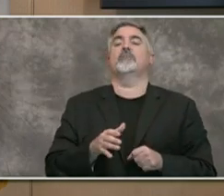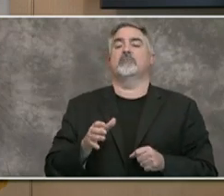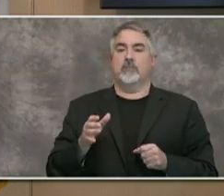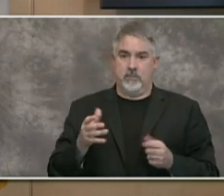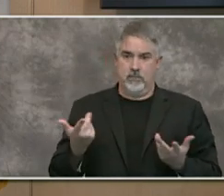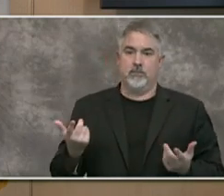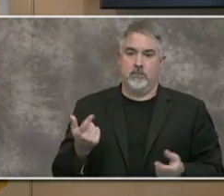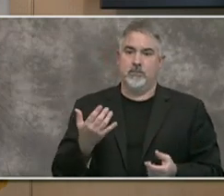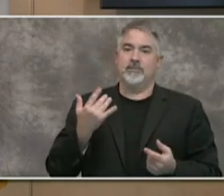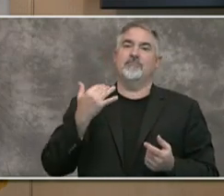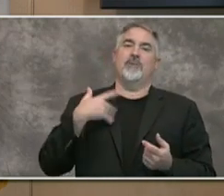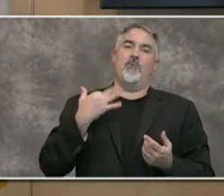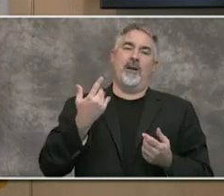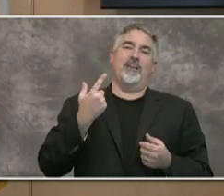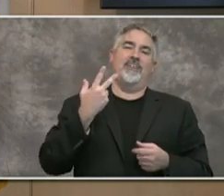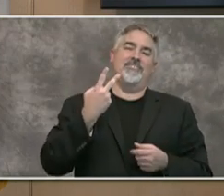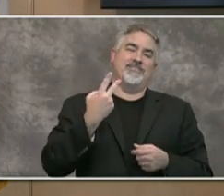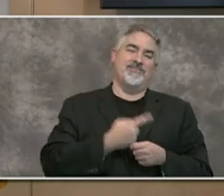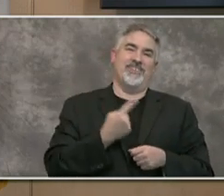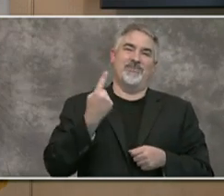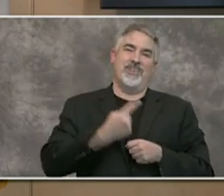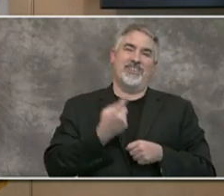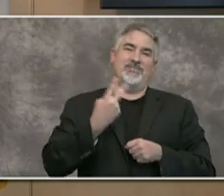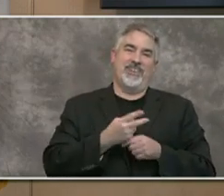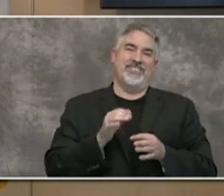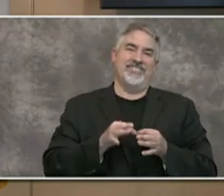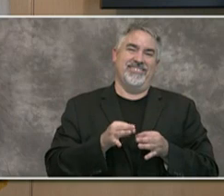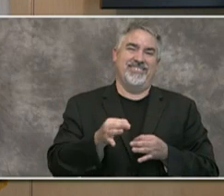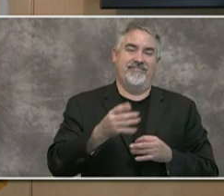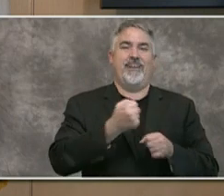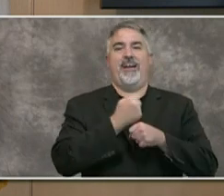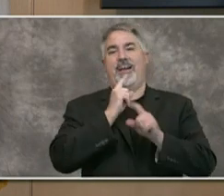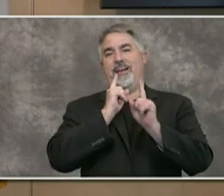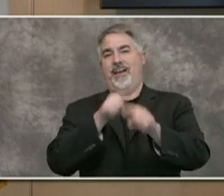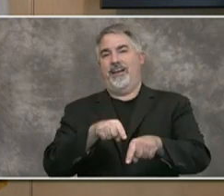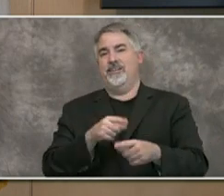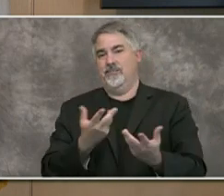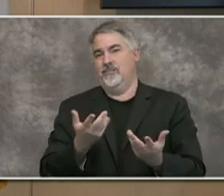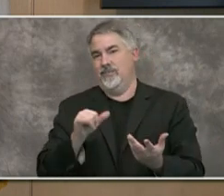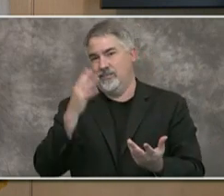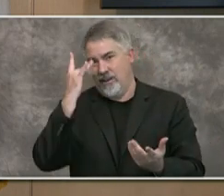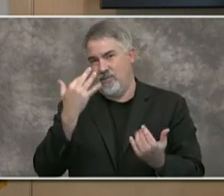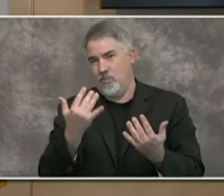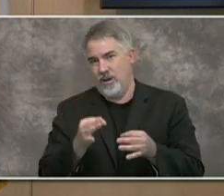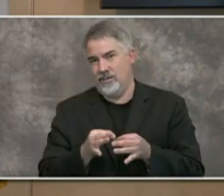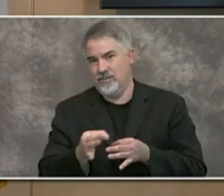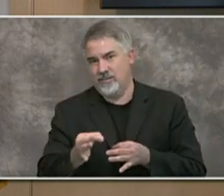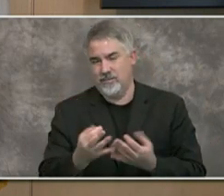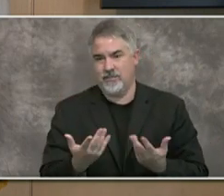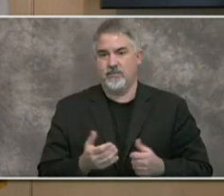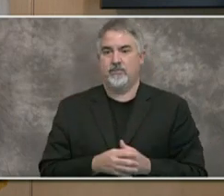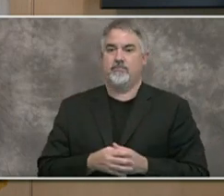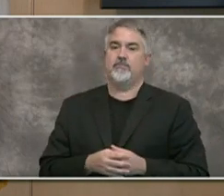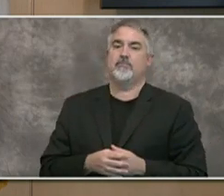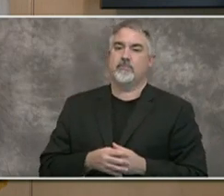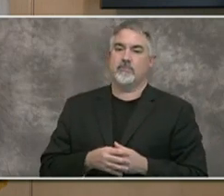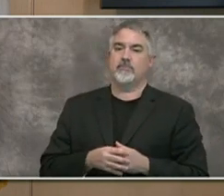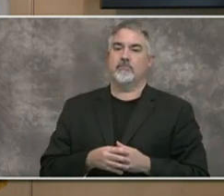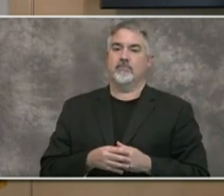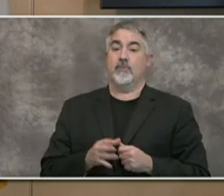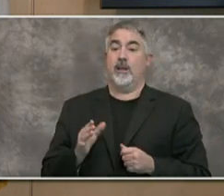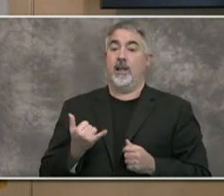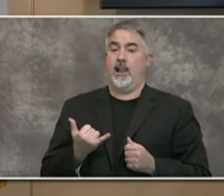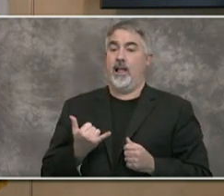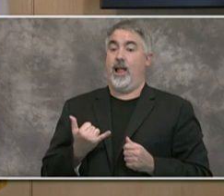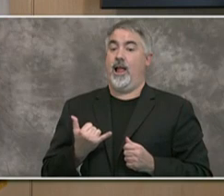really research this. So there are several cases that are in that category of more